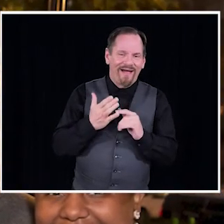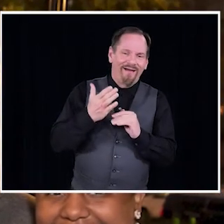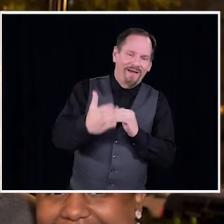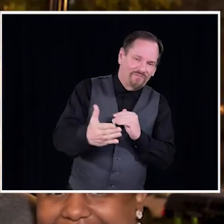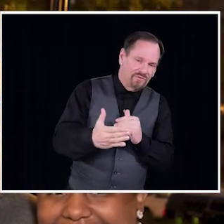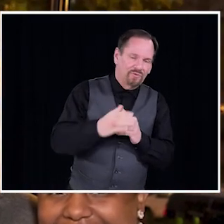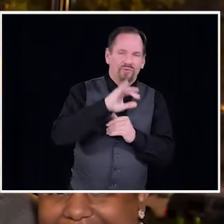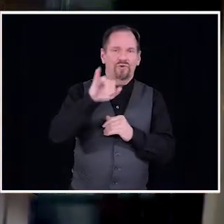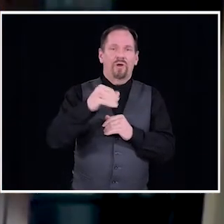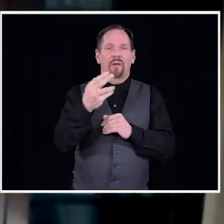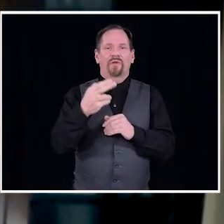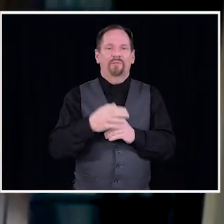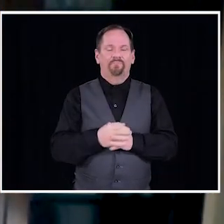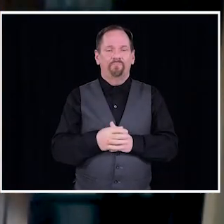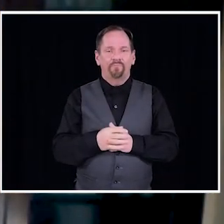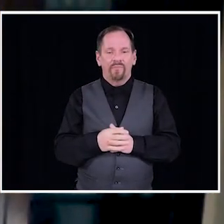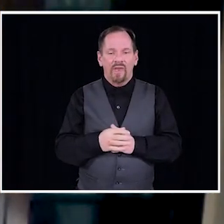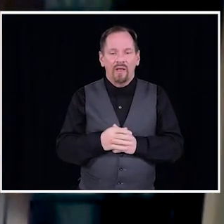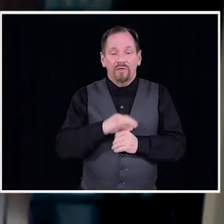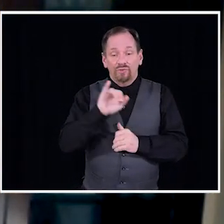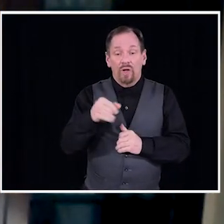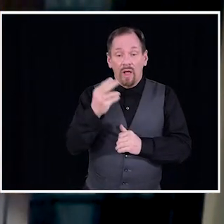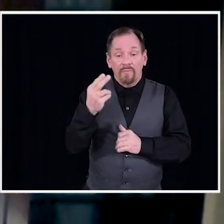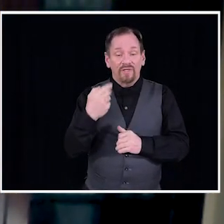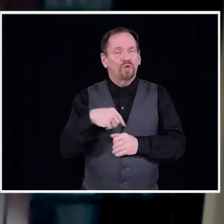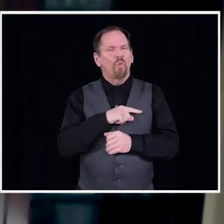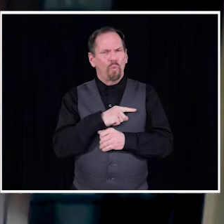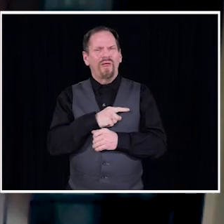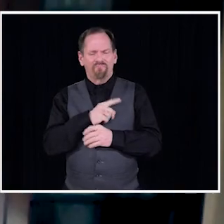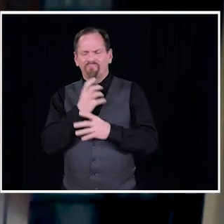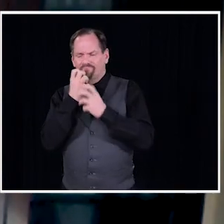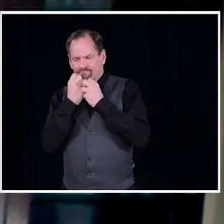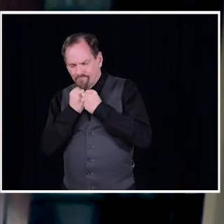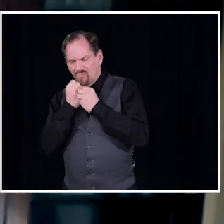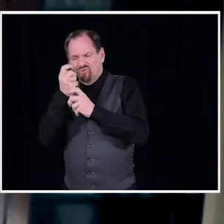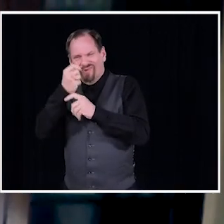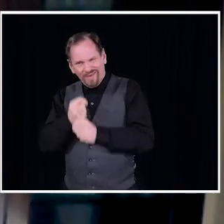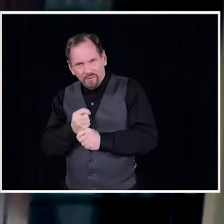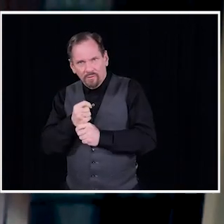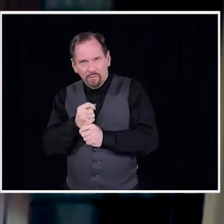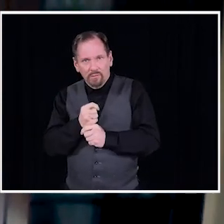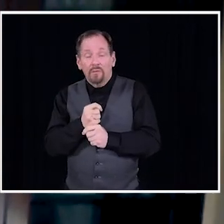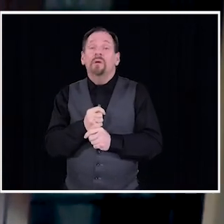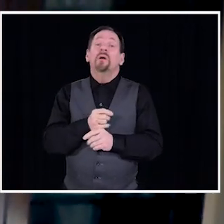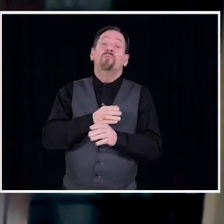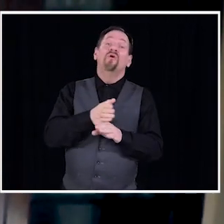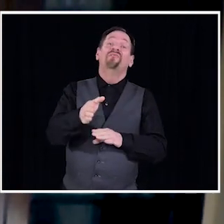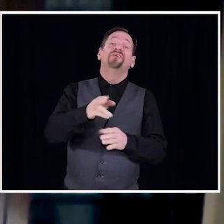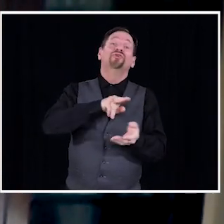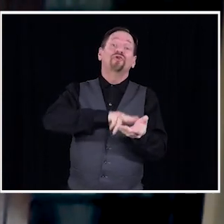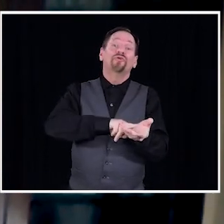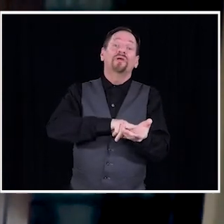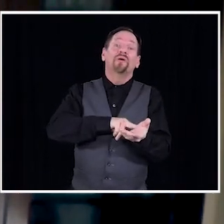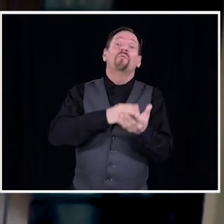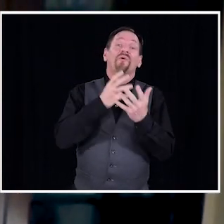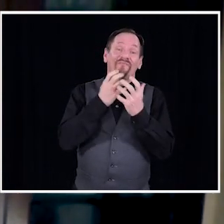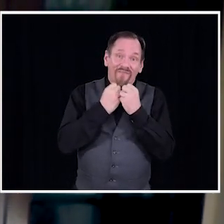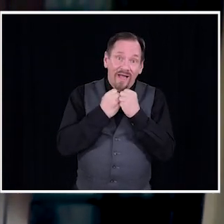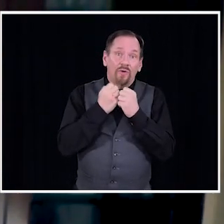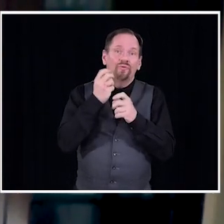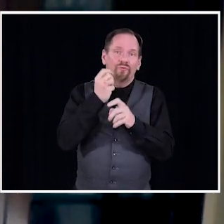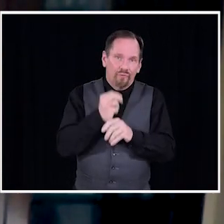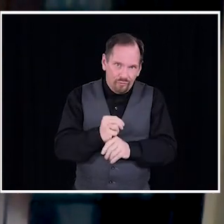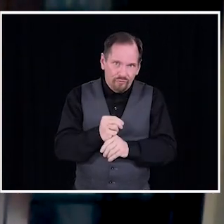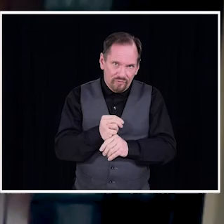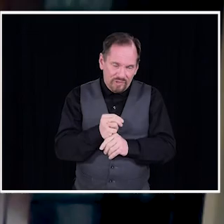after Hopkins. Tradition is very important at Johns Hopkins and in the profession of nursing. The tradition